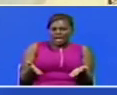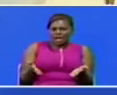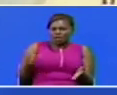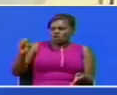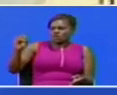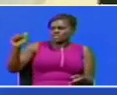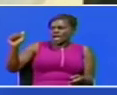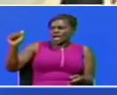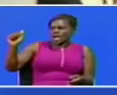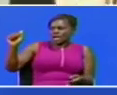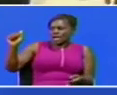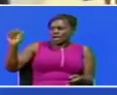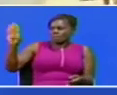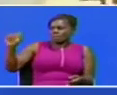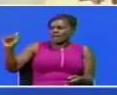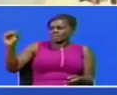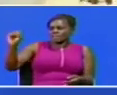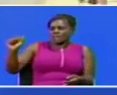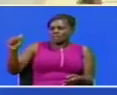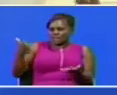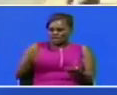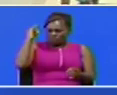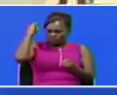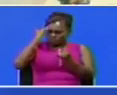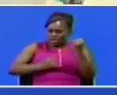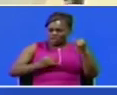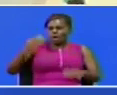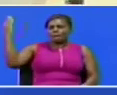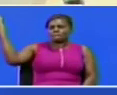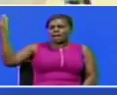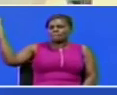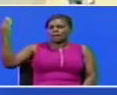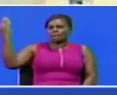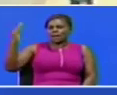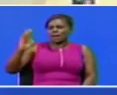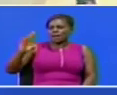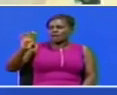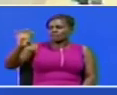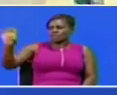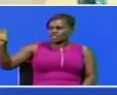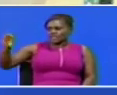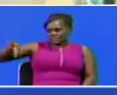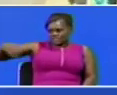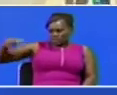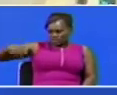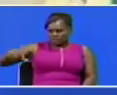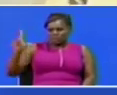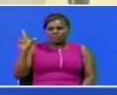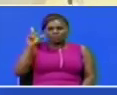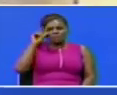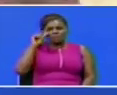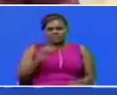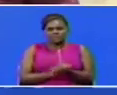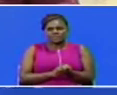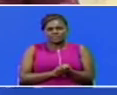Saba area. And any moment from now, he'll be making that last rally, of course, at the Freer Town here in Mombasa. Back to you. Francis,